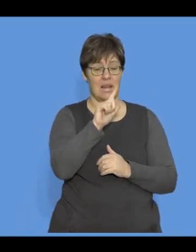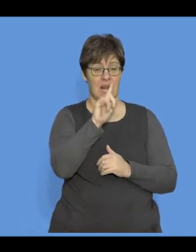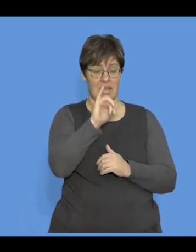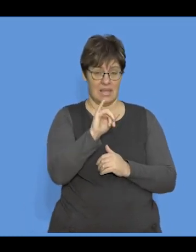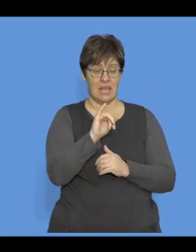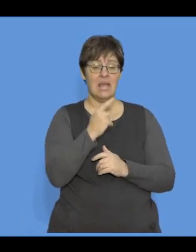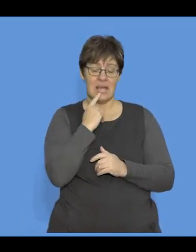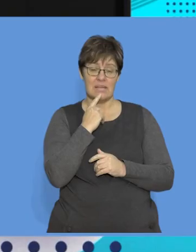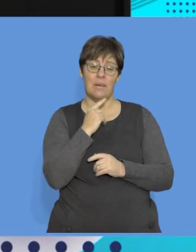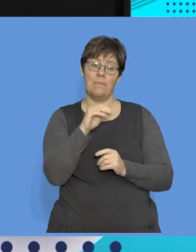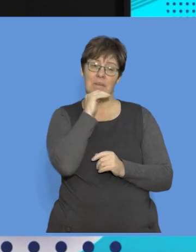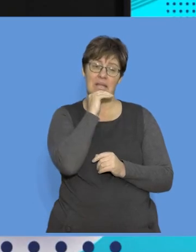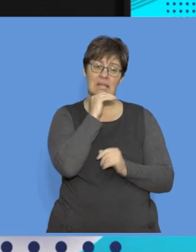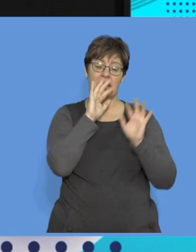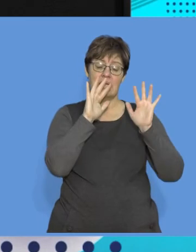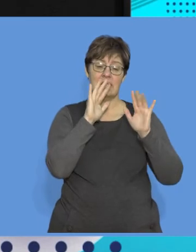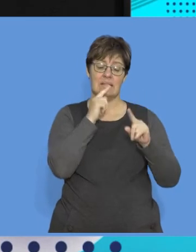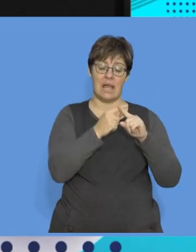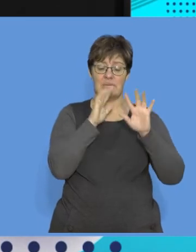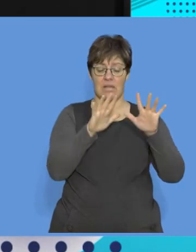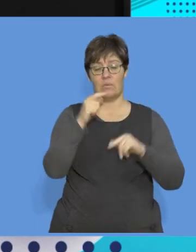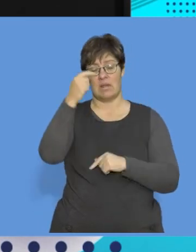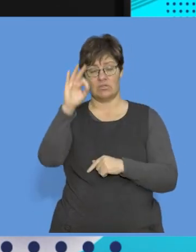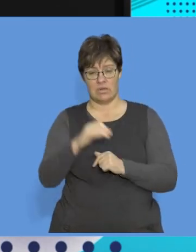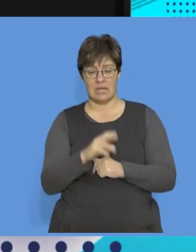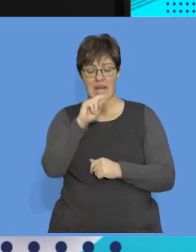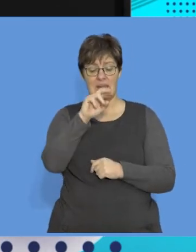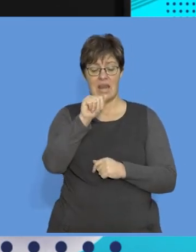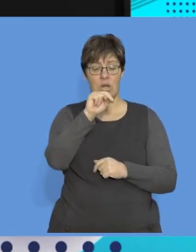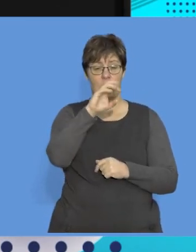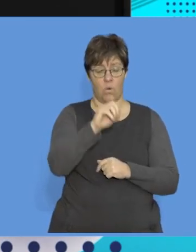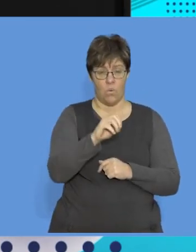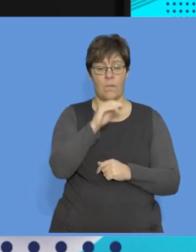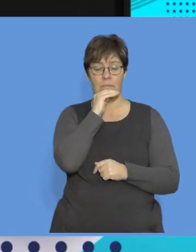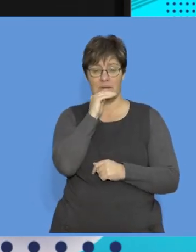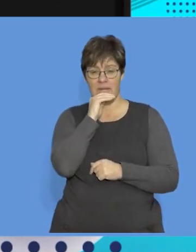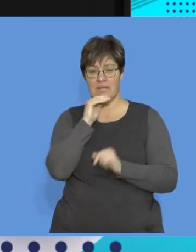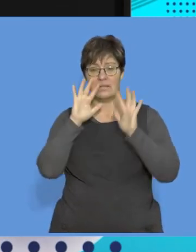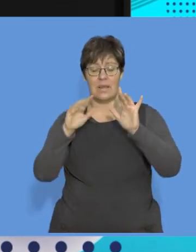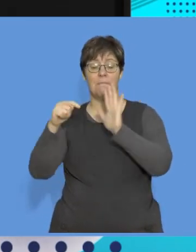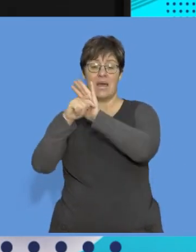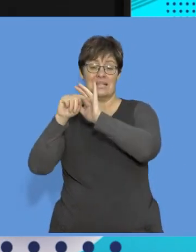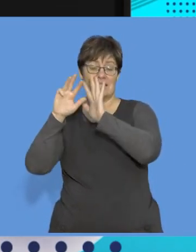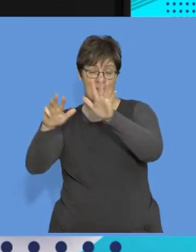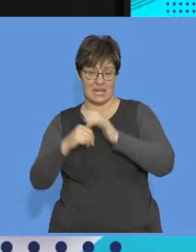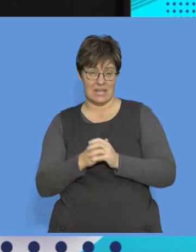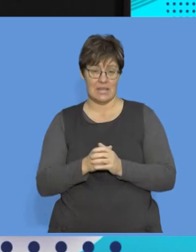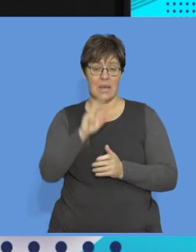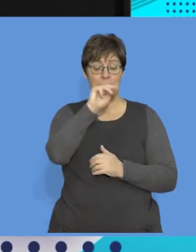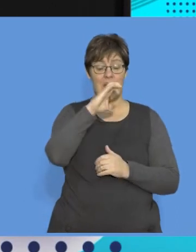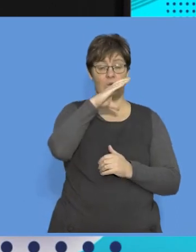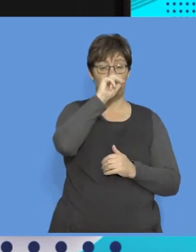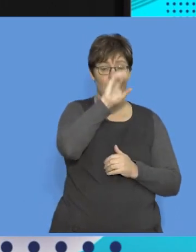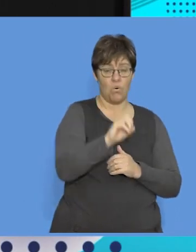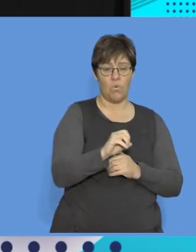to the minus 3. Nano means times to the minus 9. Micro times 10 to the